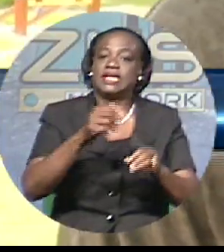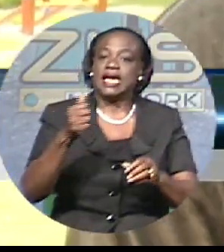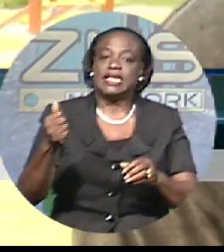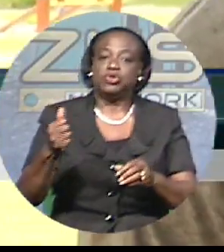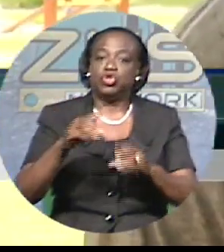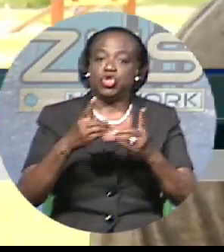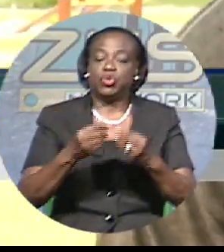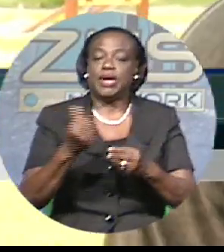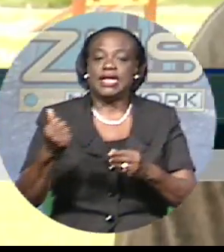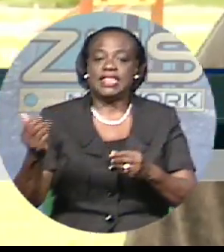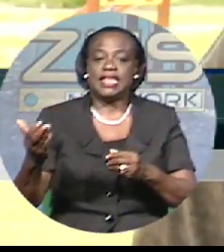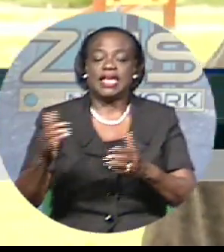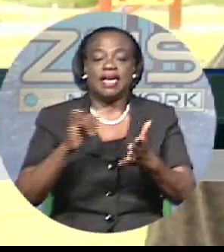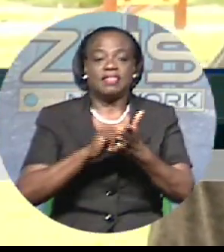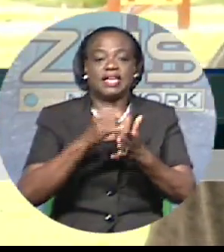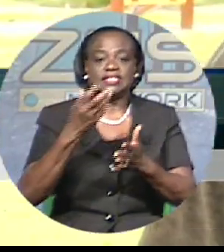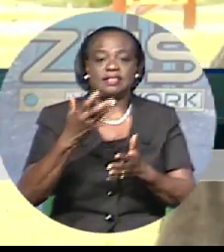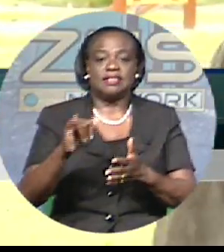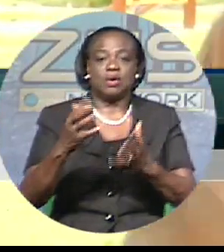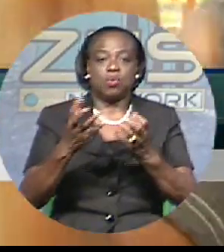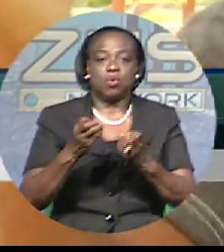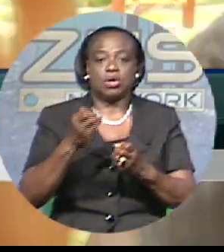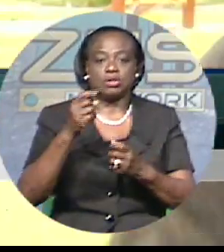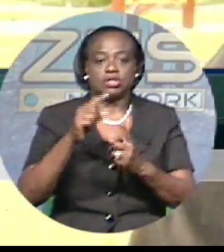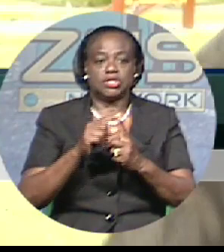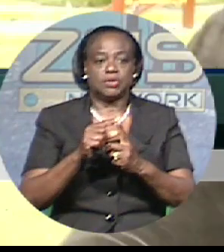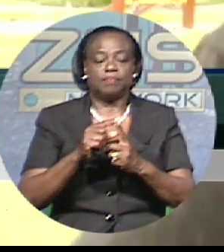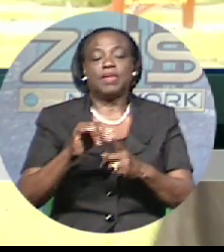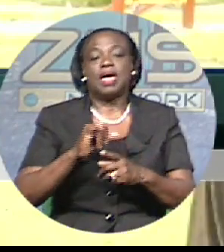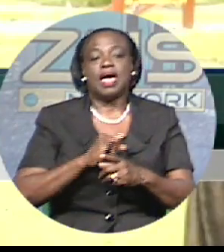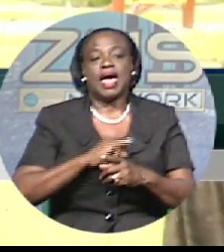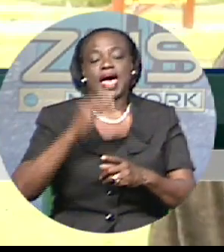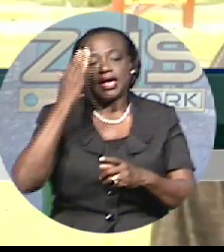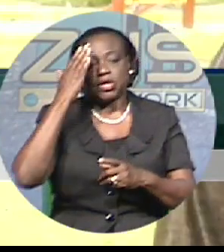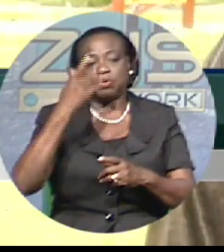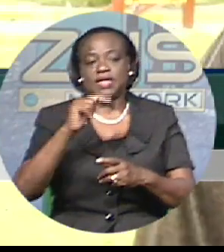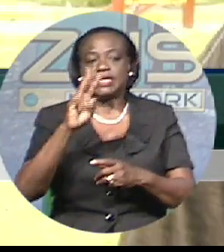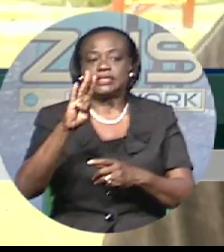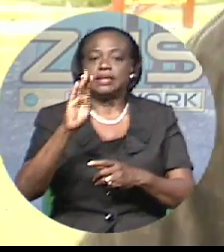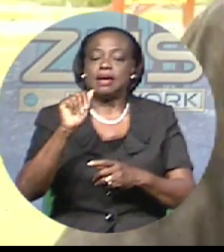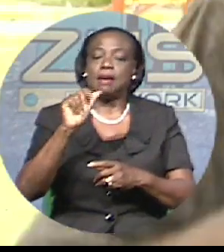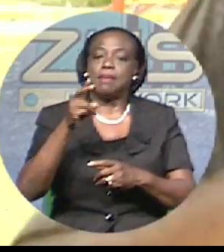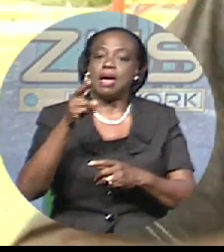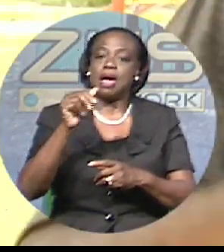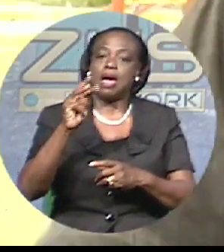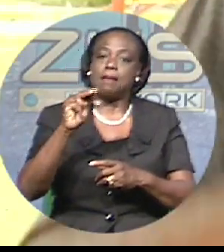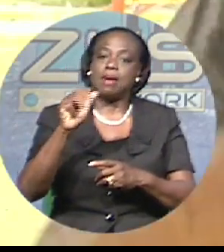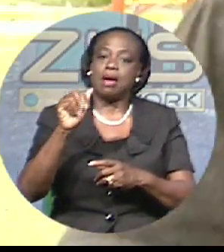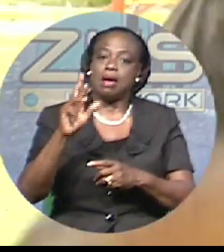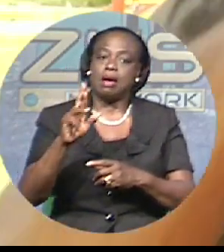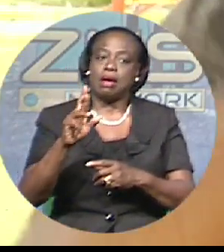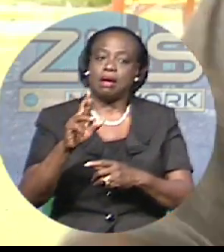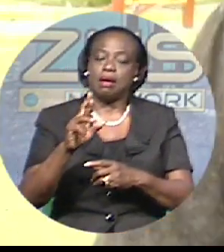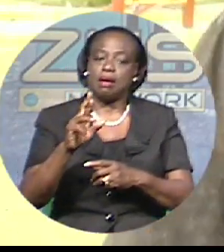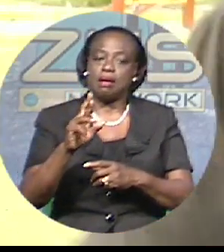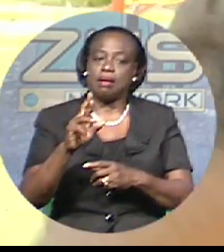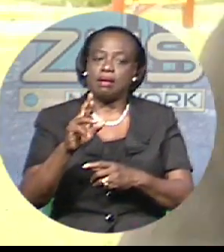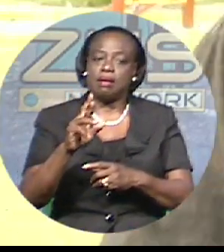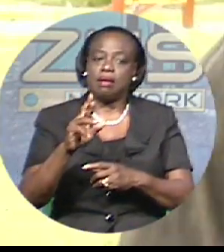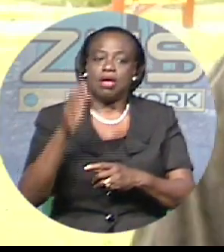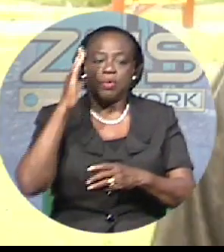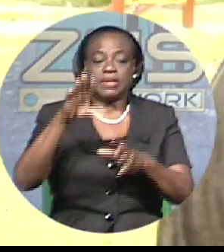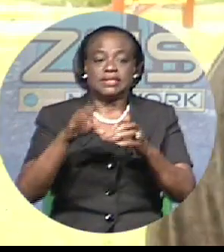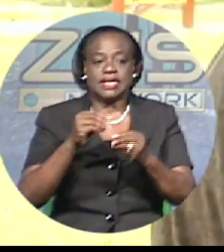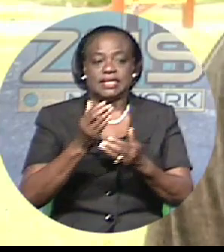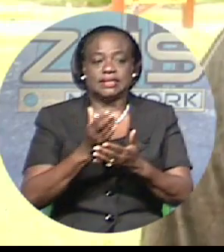I know Bahama is going to take $8,000 to $13,000 or whatever they say. But I want to put Bahamian kids in the position to